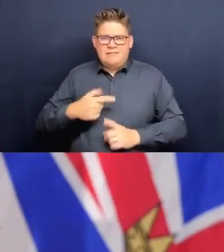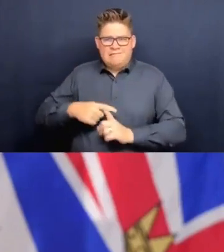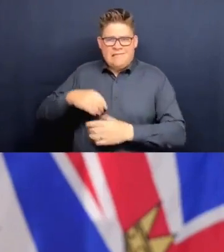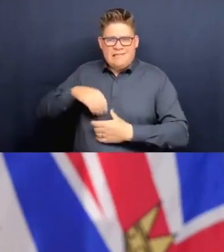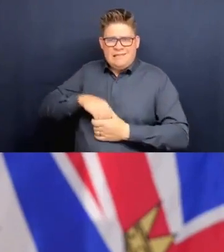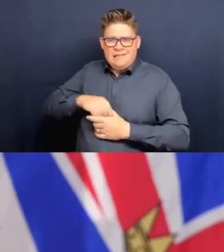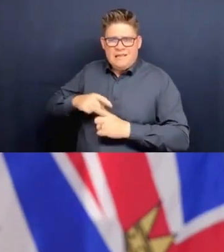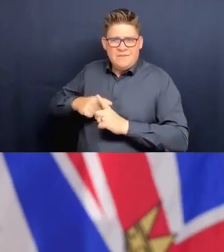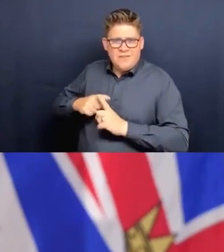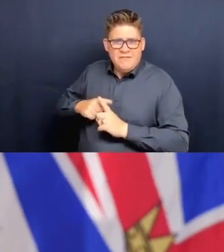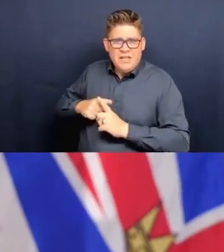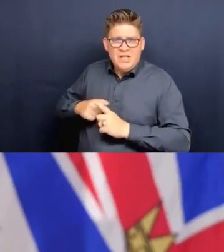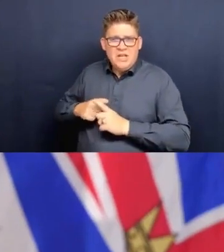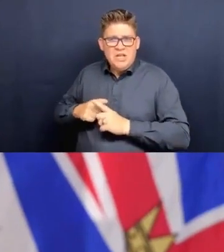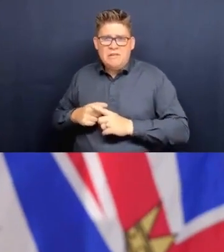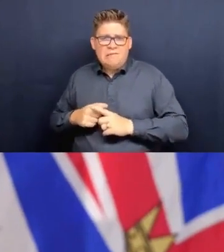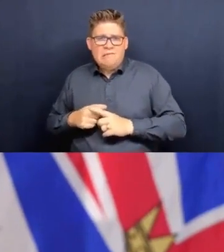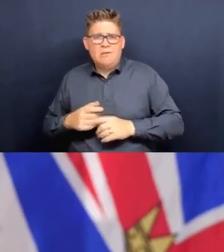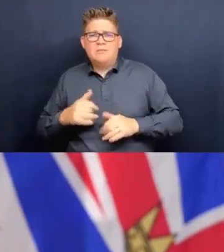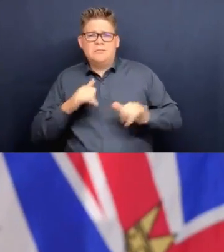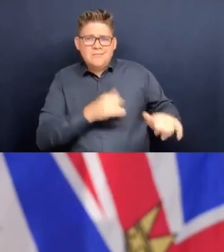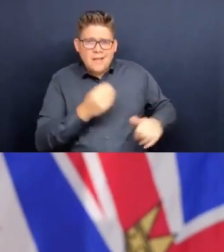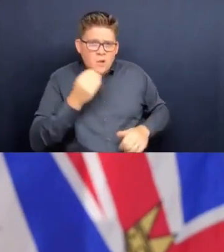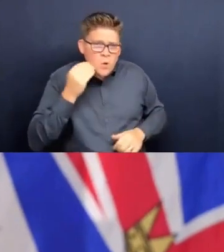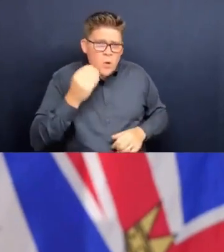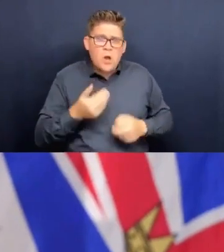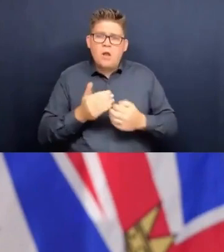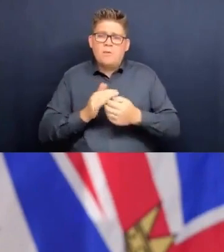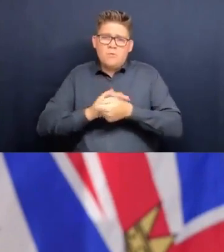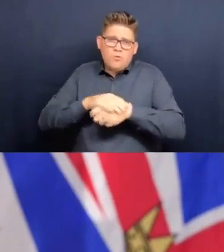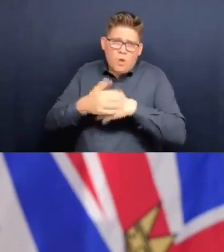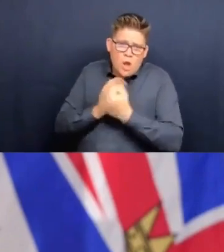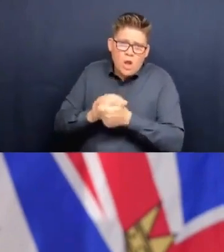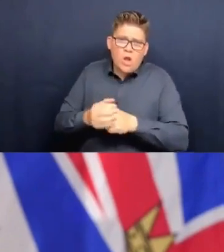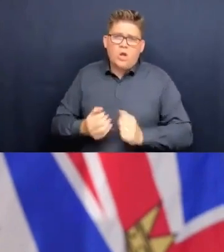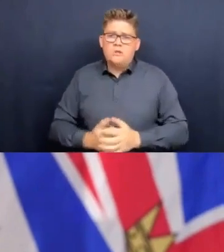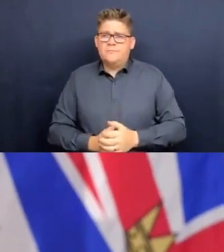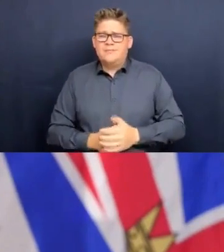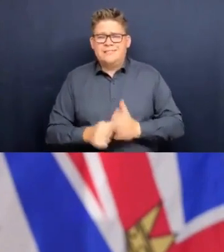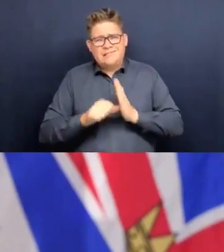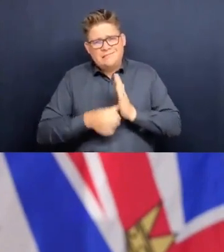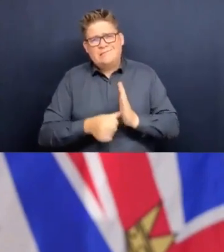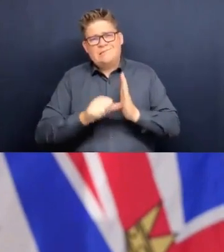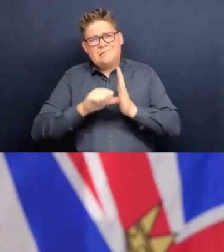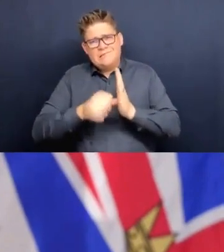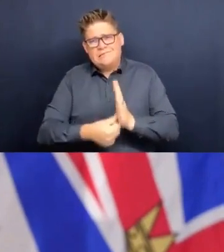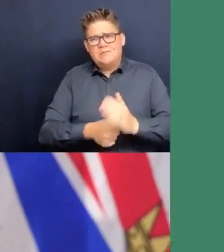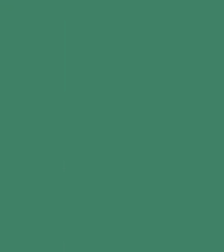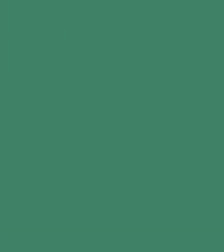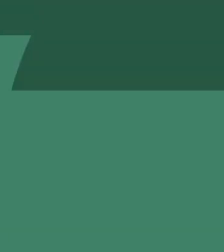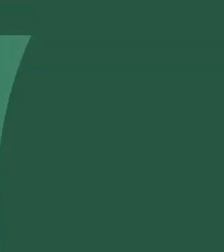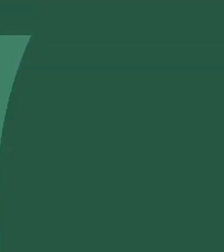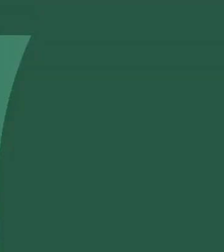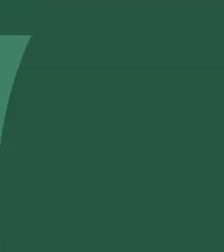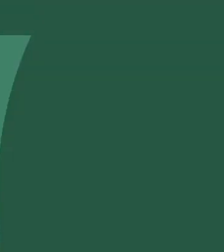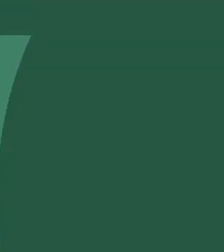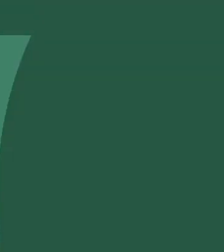sick, and we need to wash our hands frequently. And we need to keep doing what we know, because what we know works.